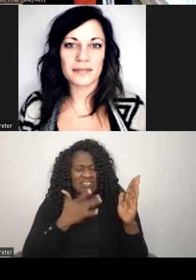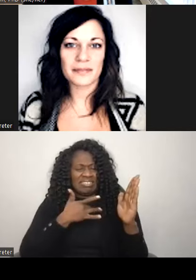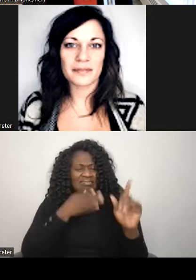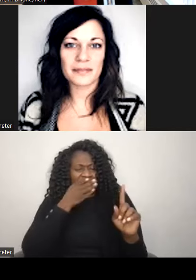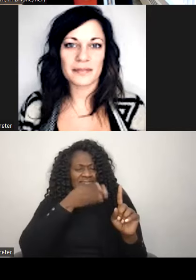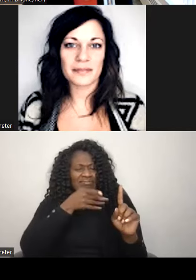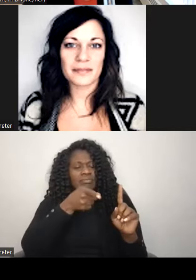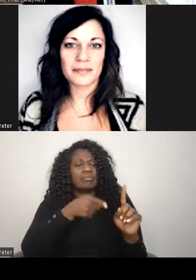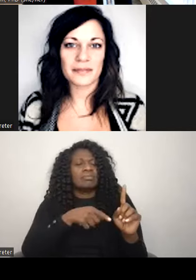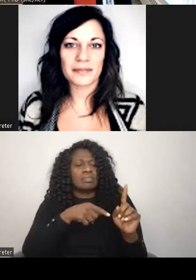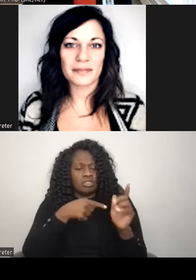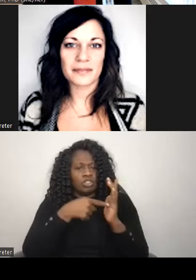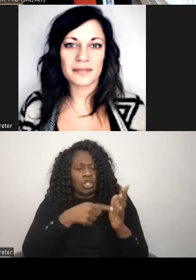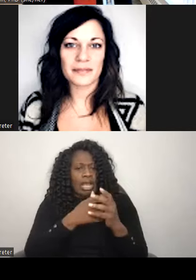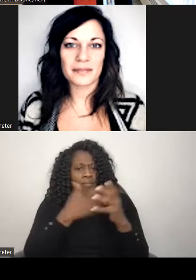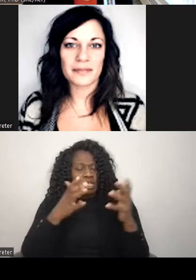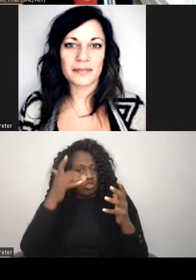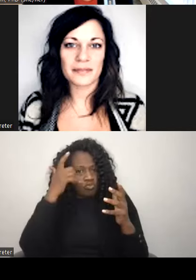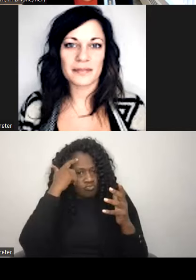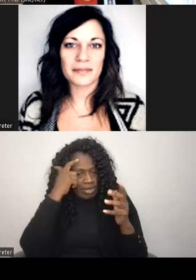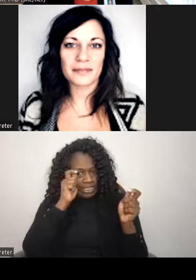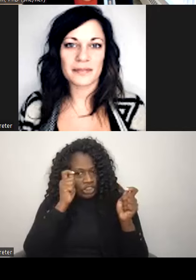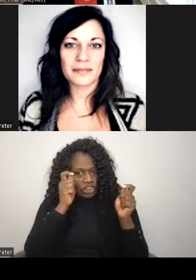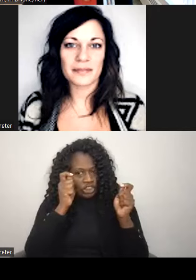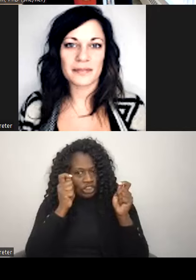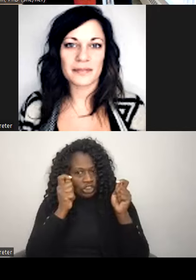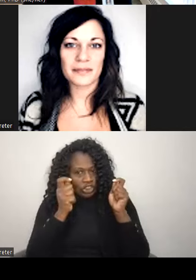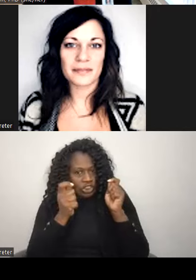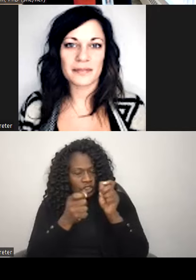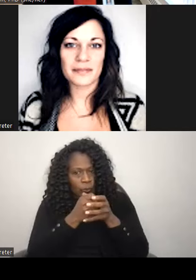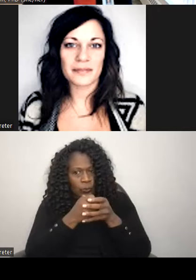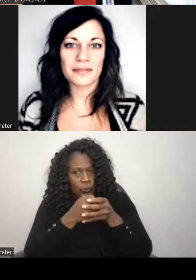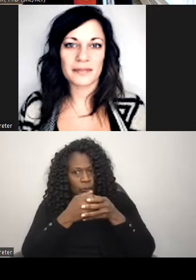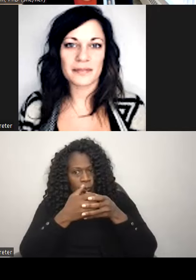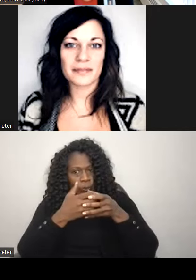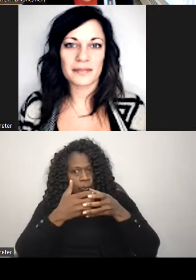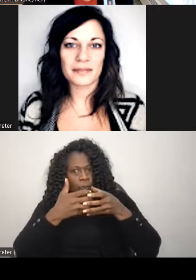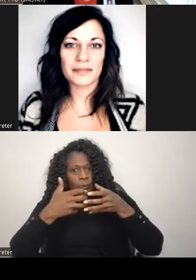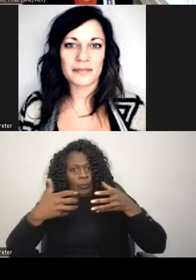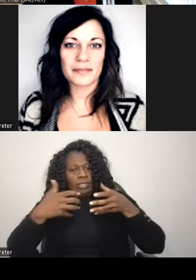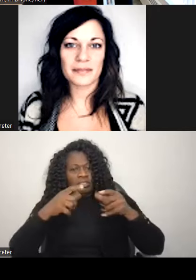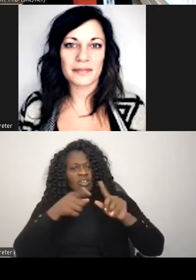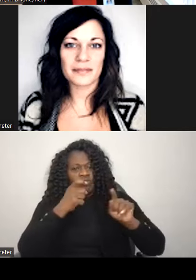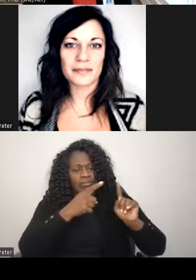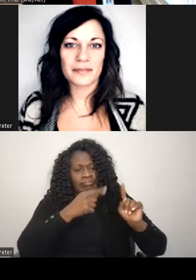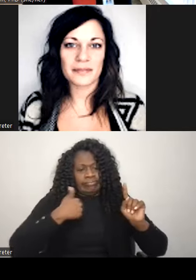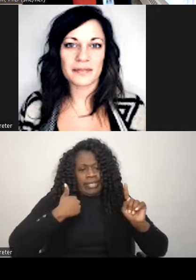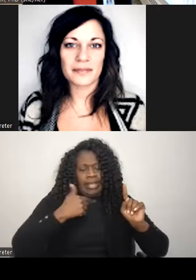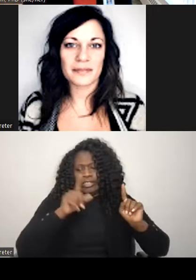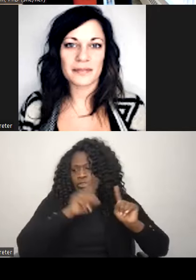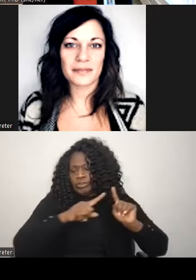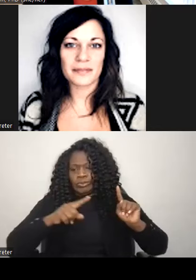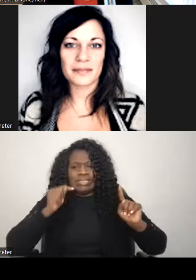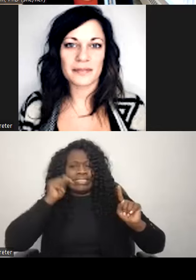shows just how much the brain is changing and growing over the course of early childhood and into adolescence. So the